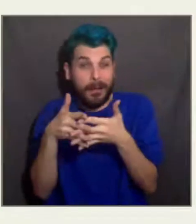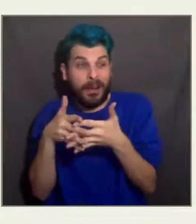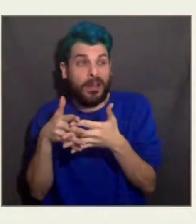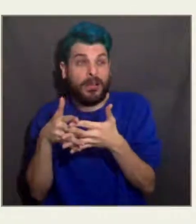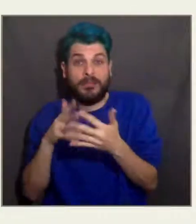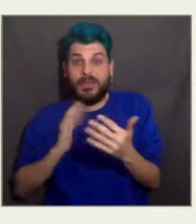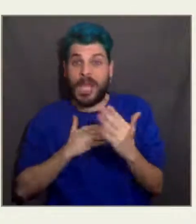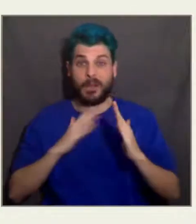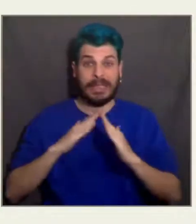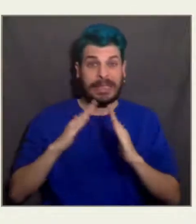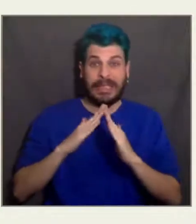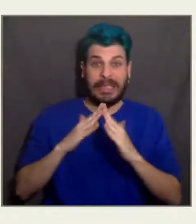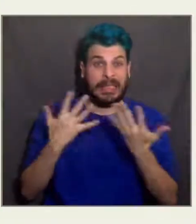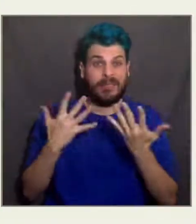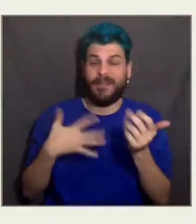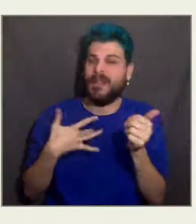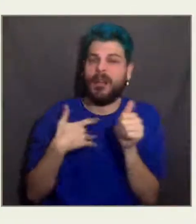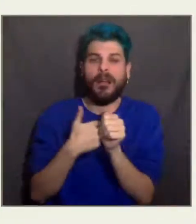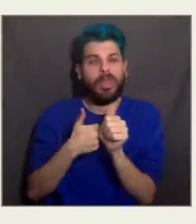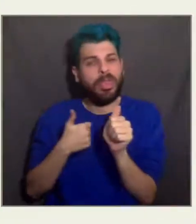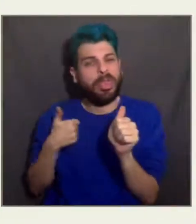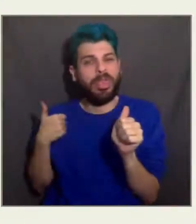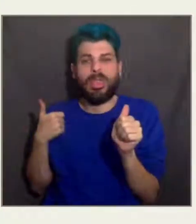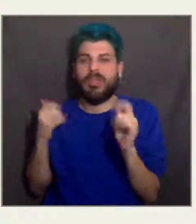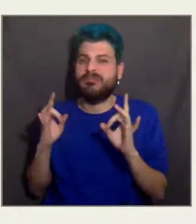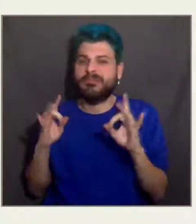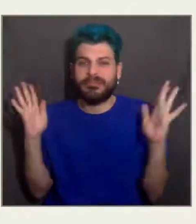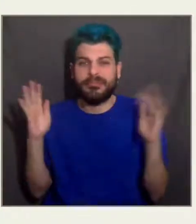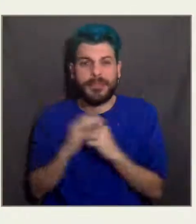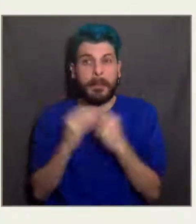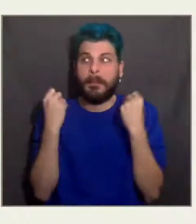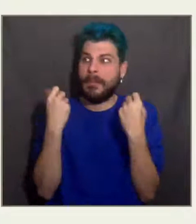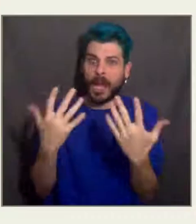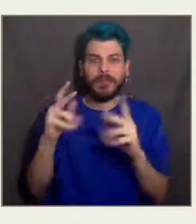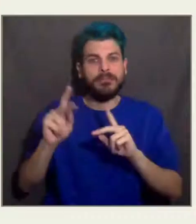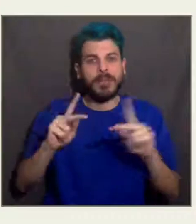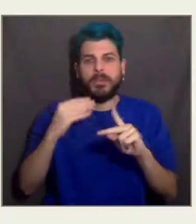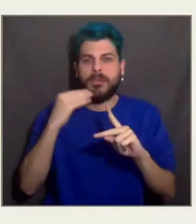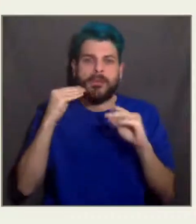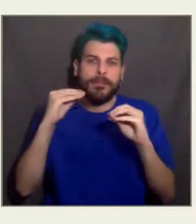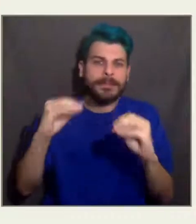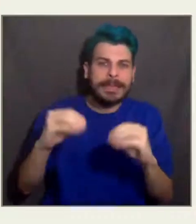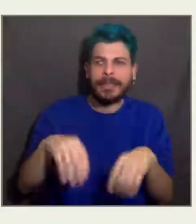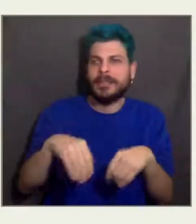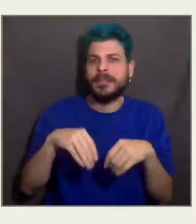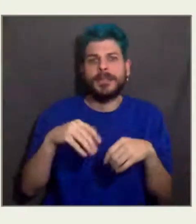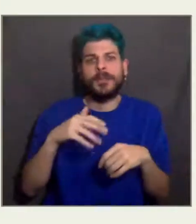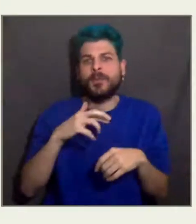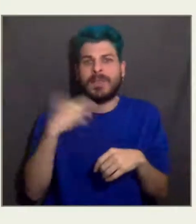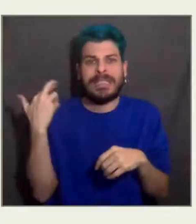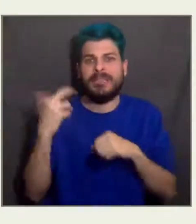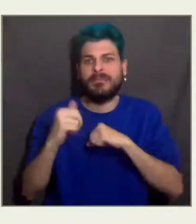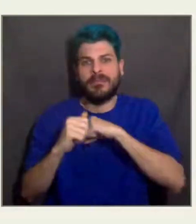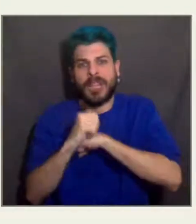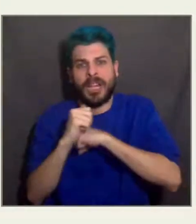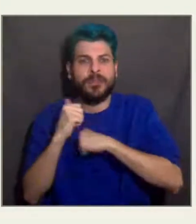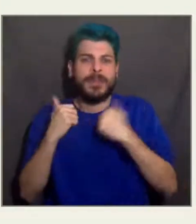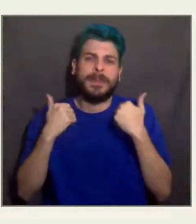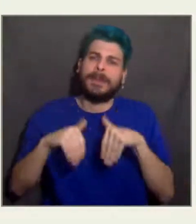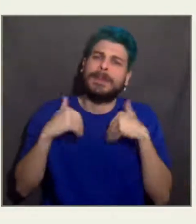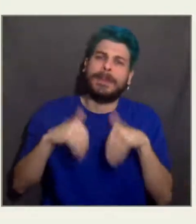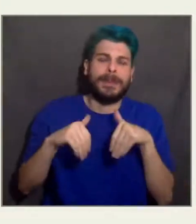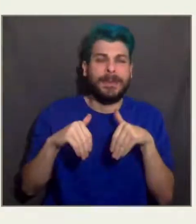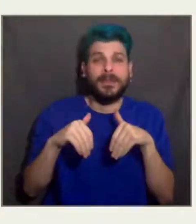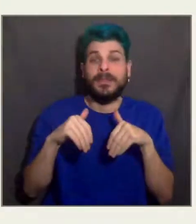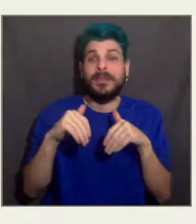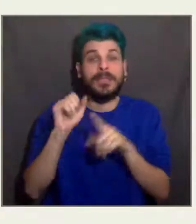vulnerable people are unhoused, at risk, and our region is suffering. The situation is urgent,